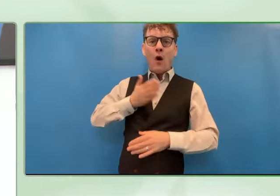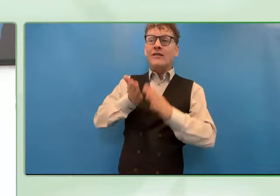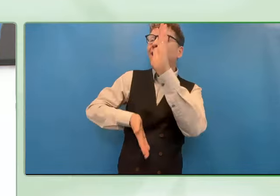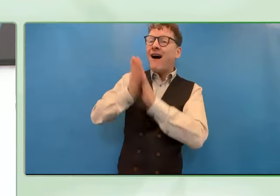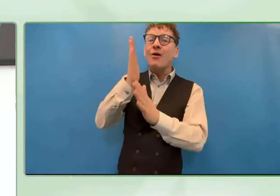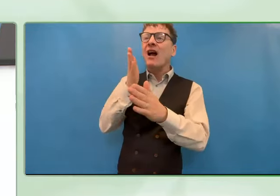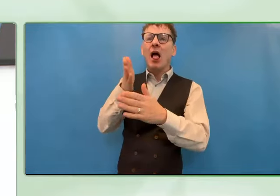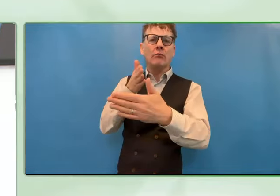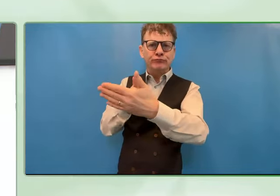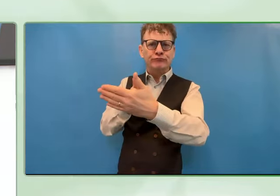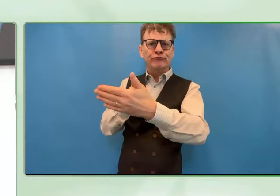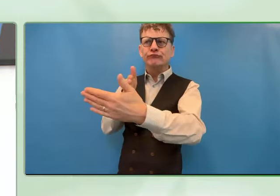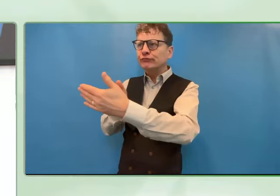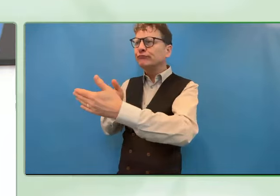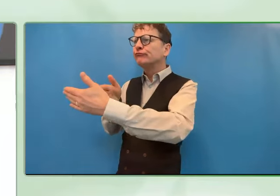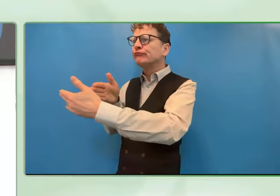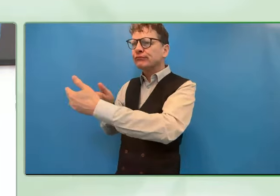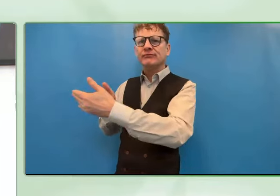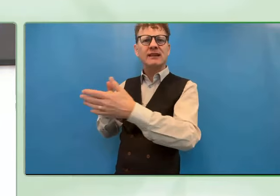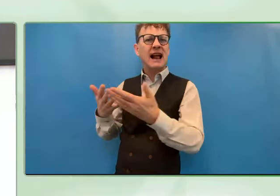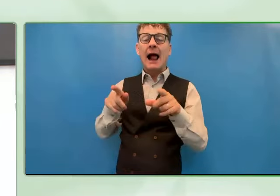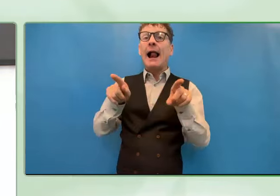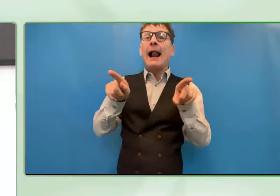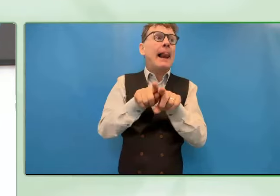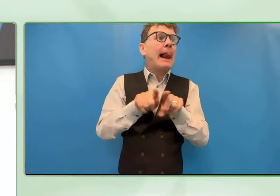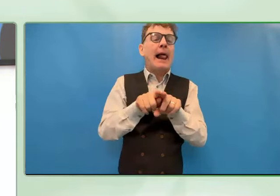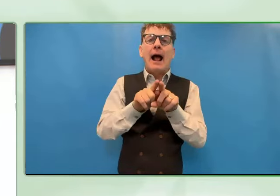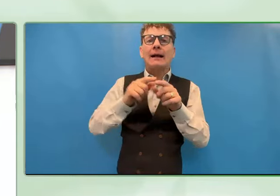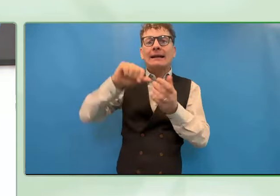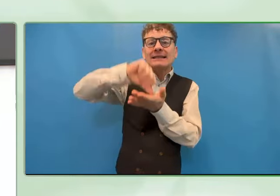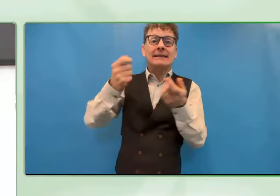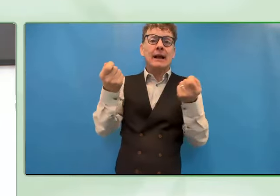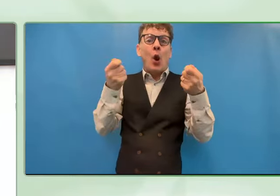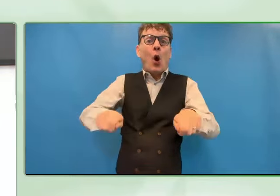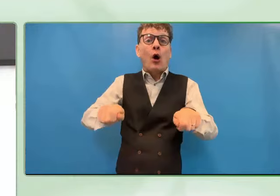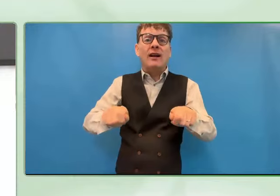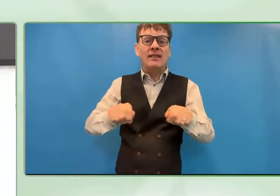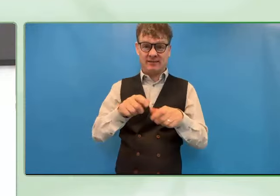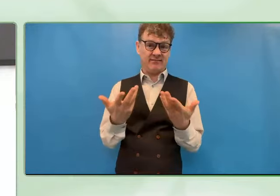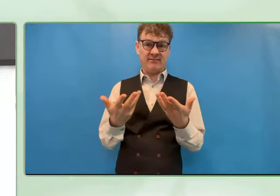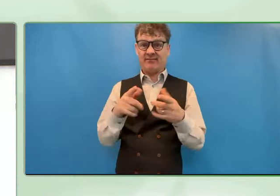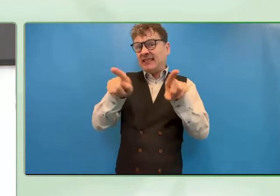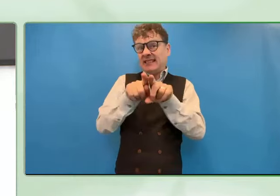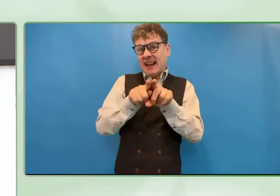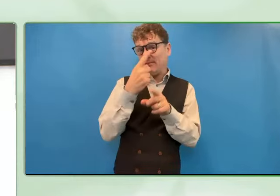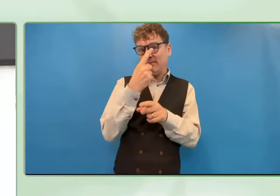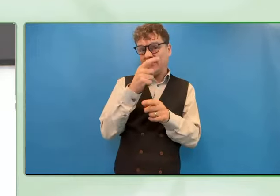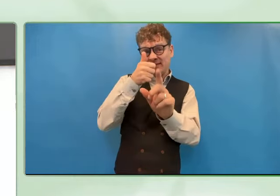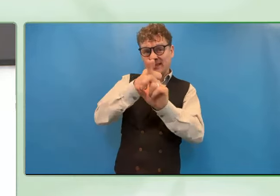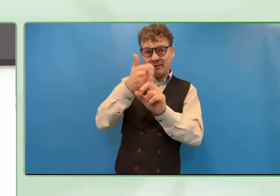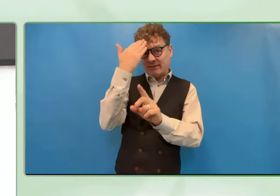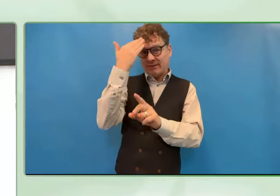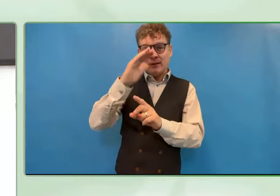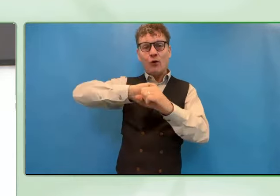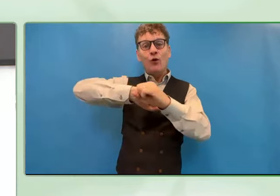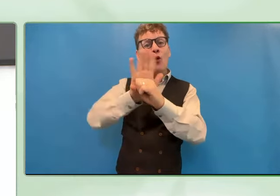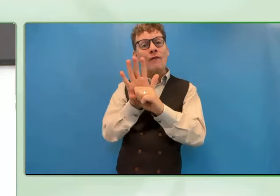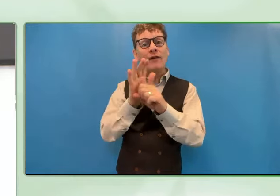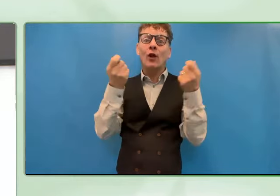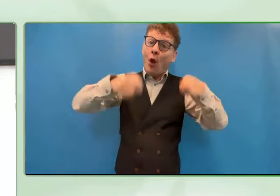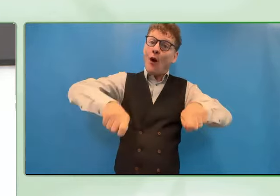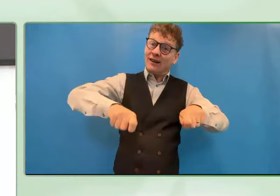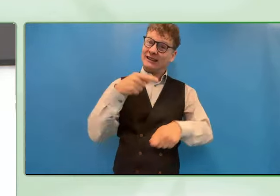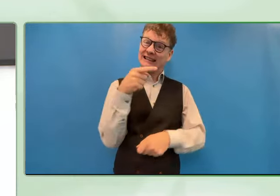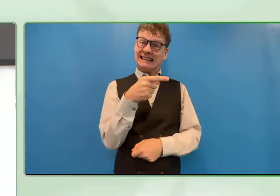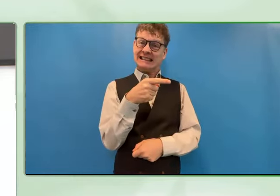was like a lockdown, right? When during COVID, there were a few weeks or months of lockdown, the whole world went into a